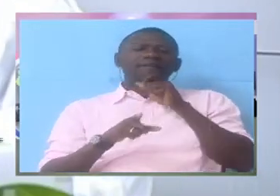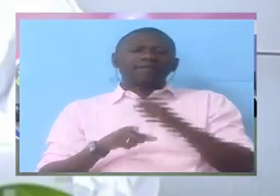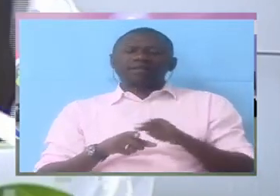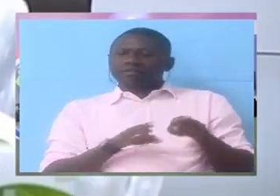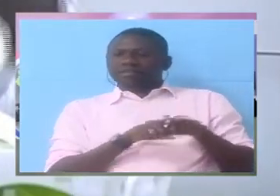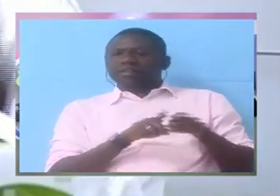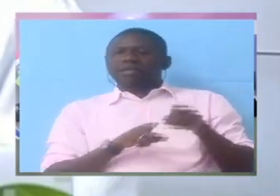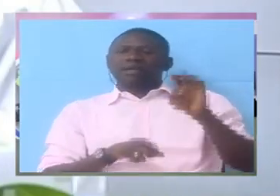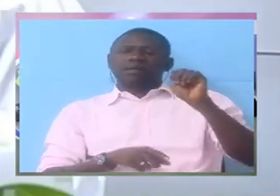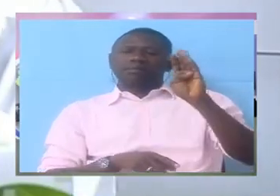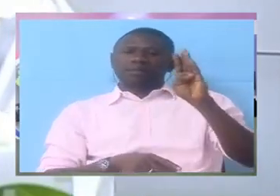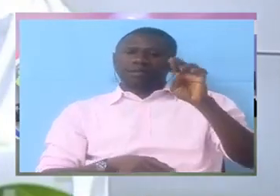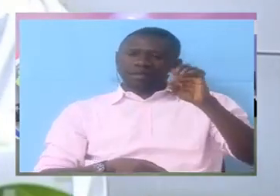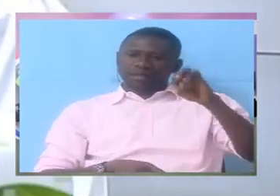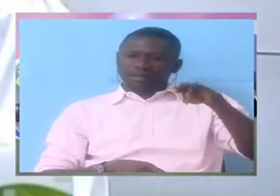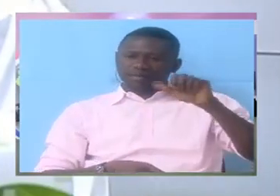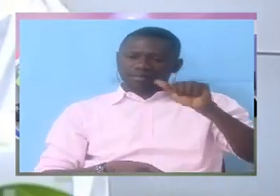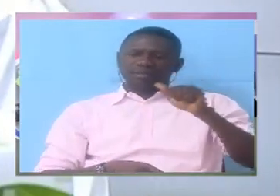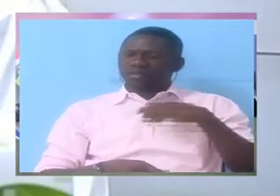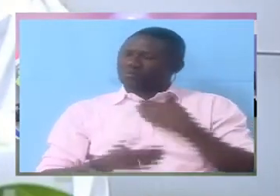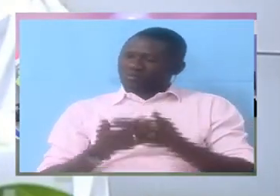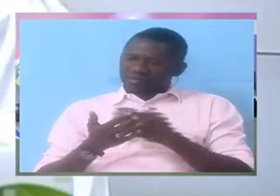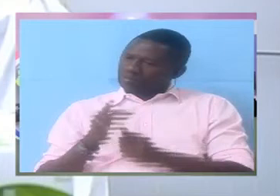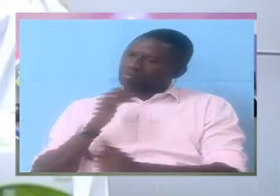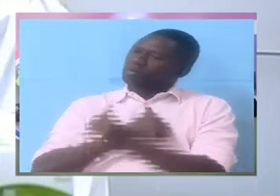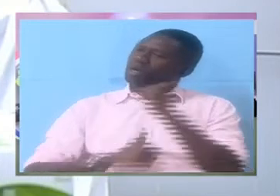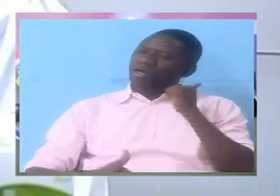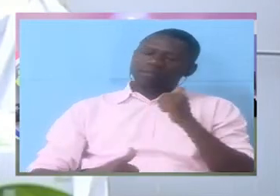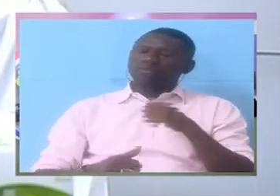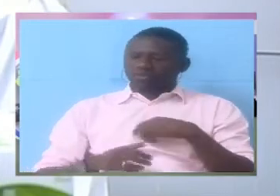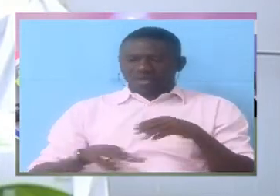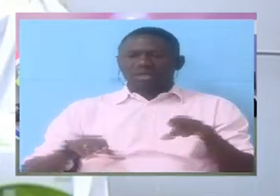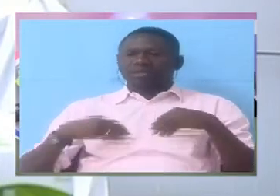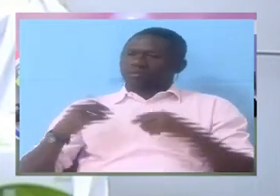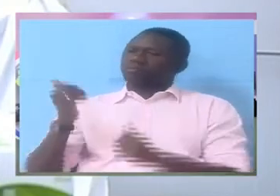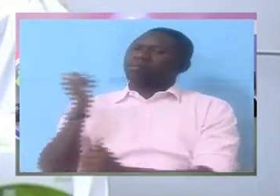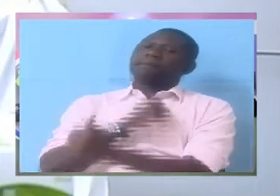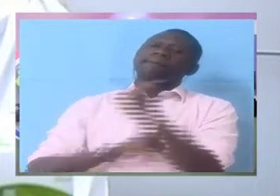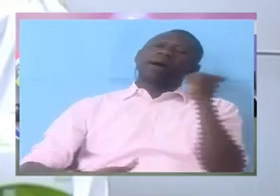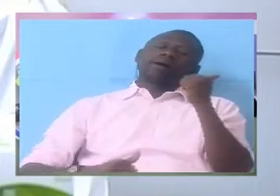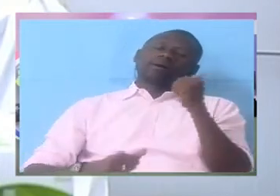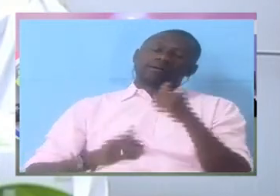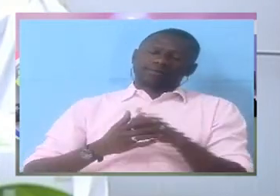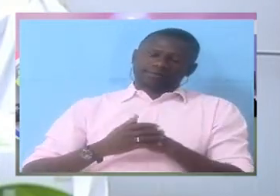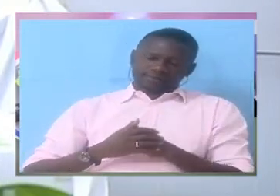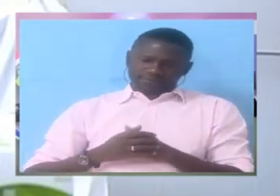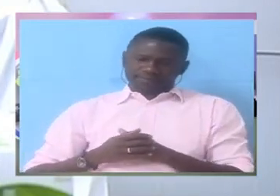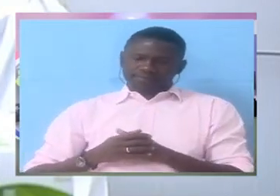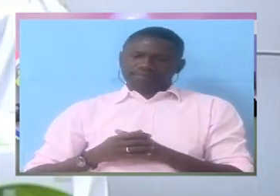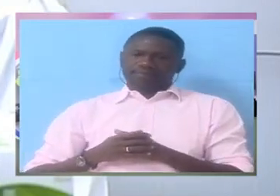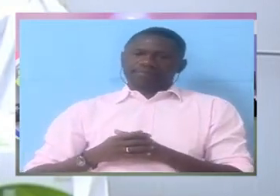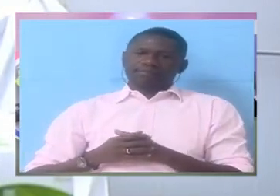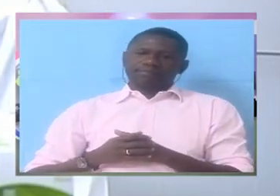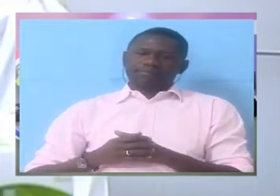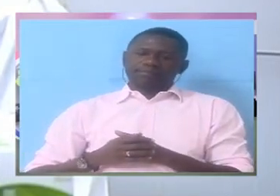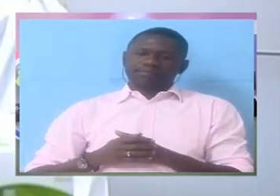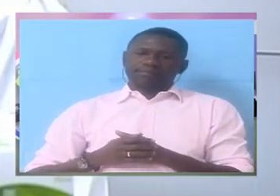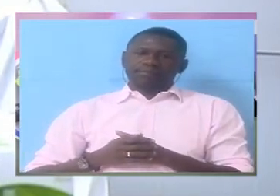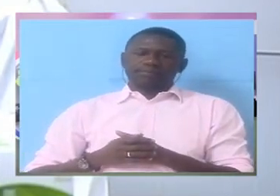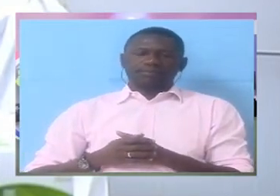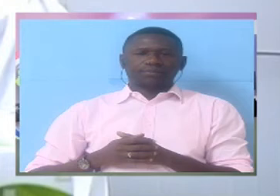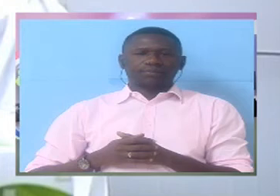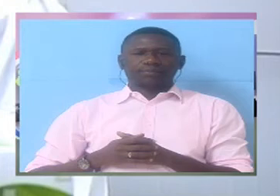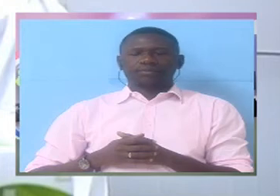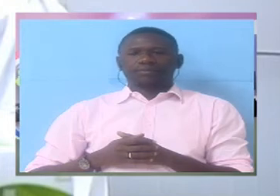So I said, I went back. Manna tenten kata banyunu katu Ibrahim be wasila kane famfa ngamuru